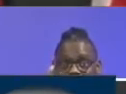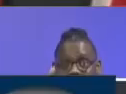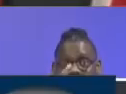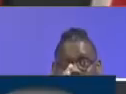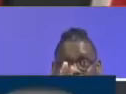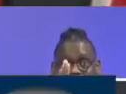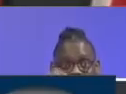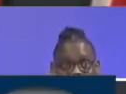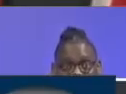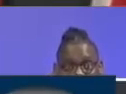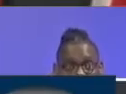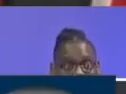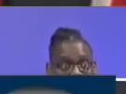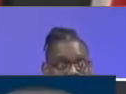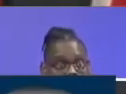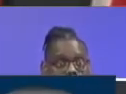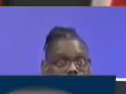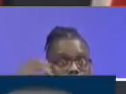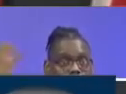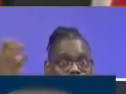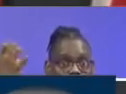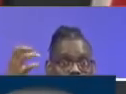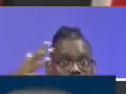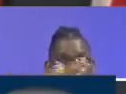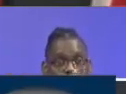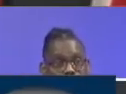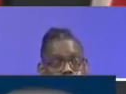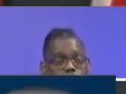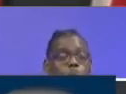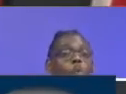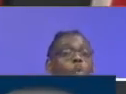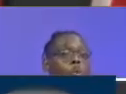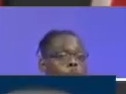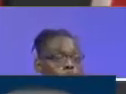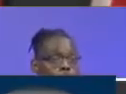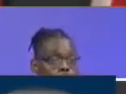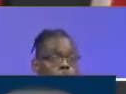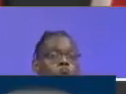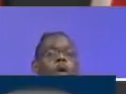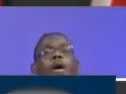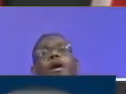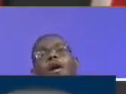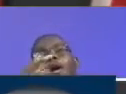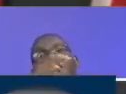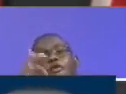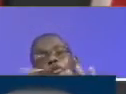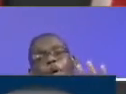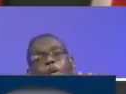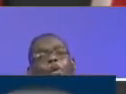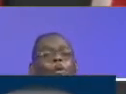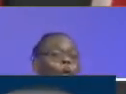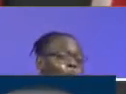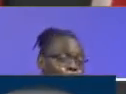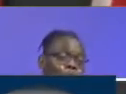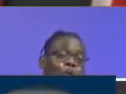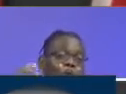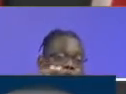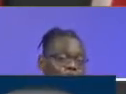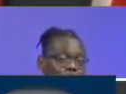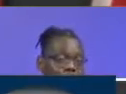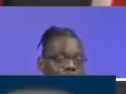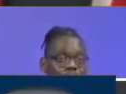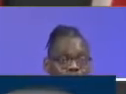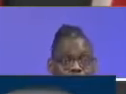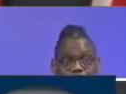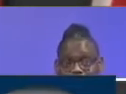Caribbean. So, ladies and gentlemen, that's where it's at. The Attorney General and his staff and the